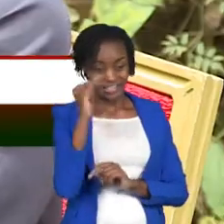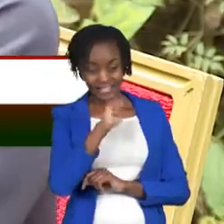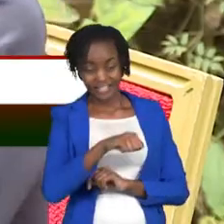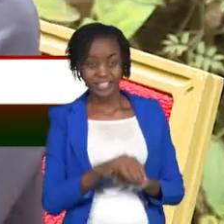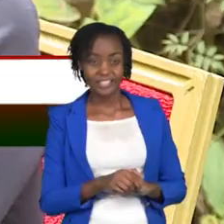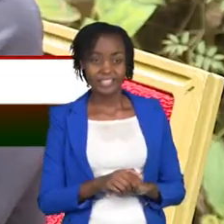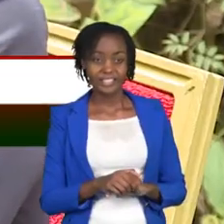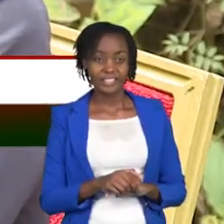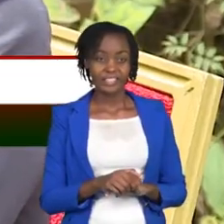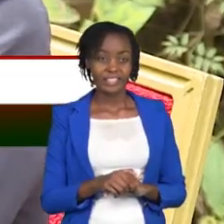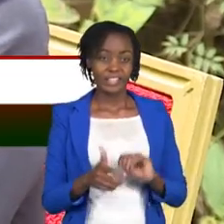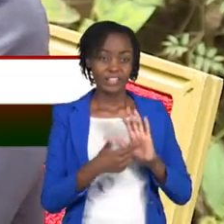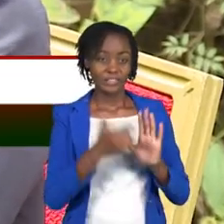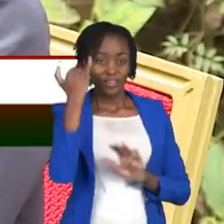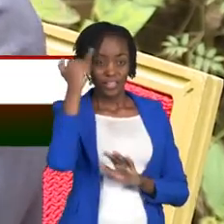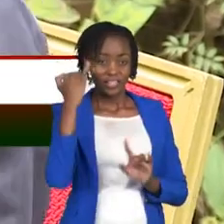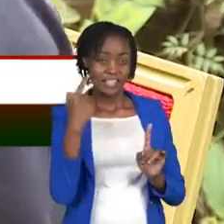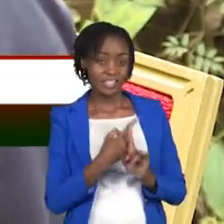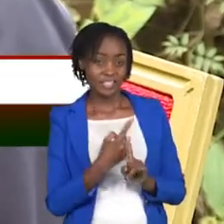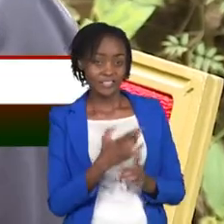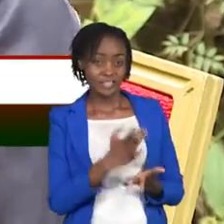He's made a number of sentiments.